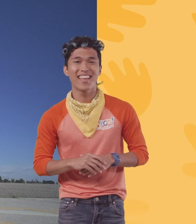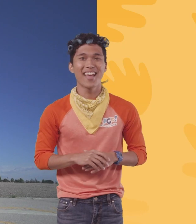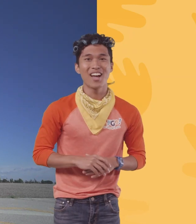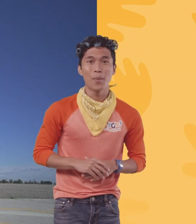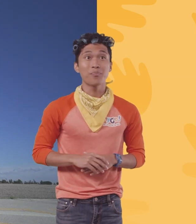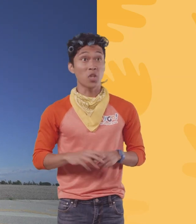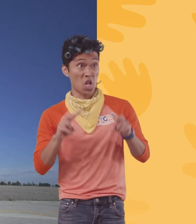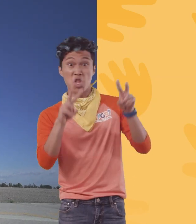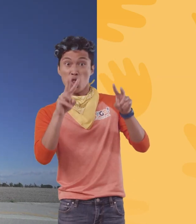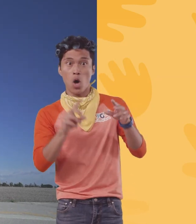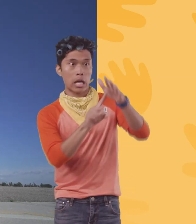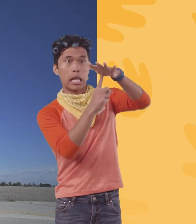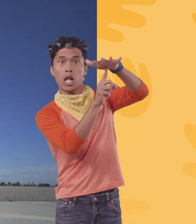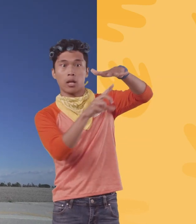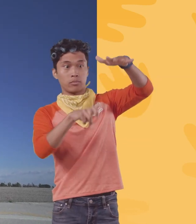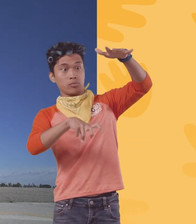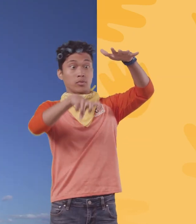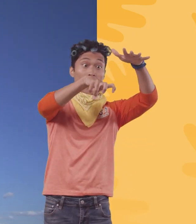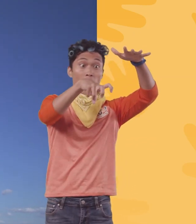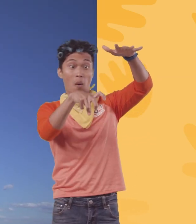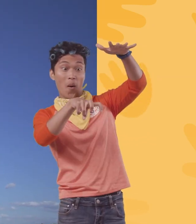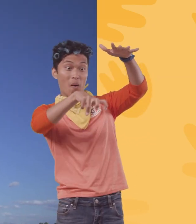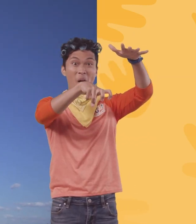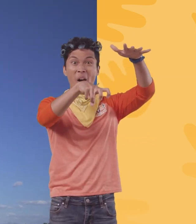Look at him dangling from the helicopter.